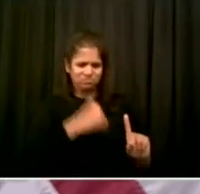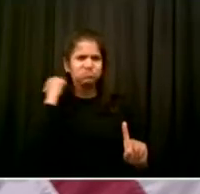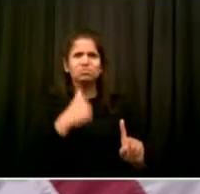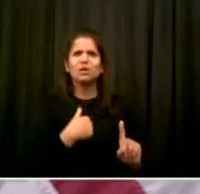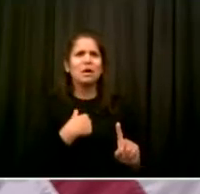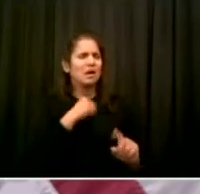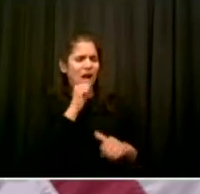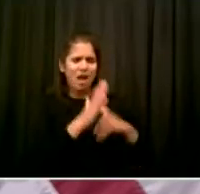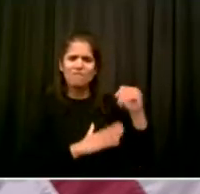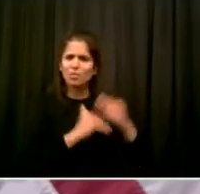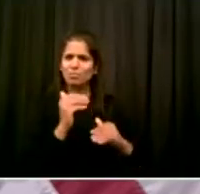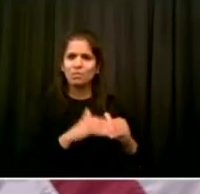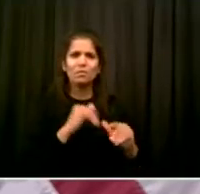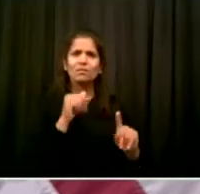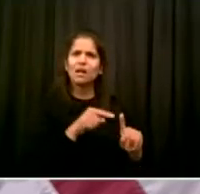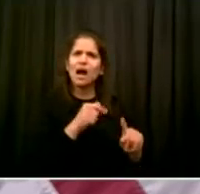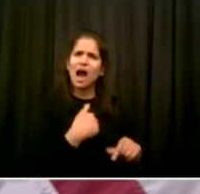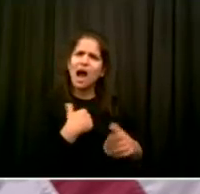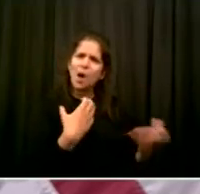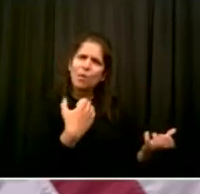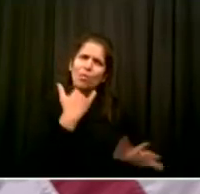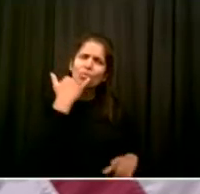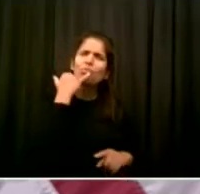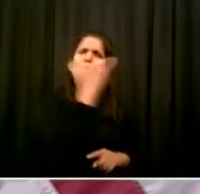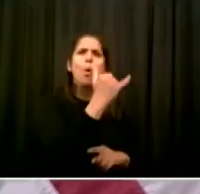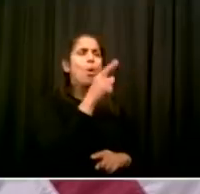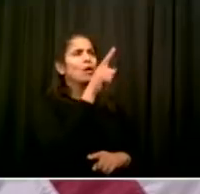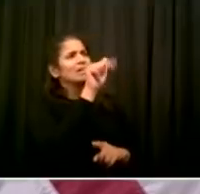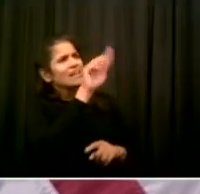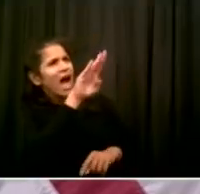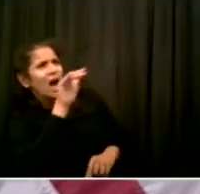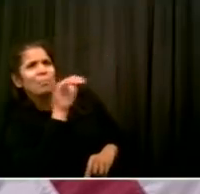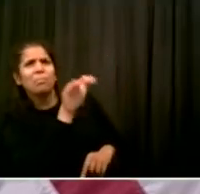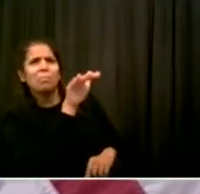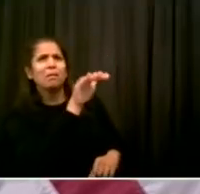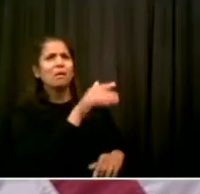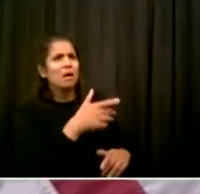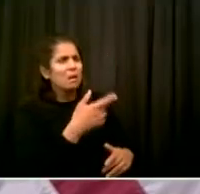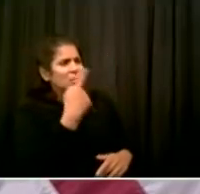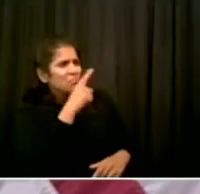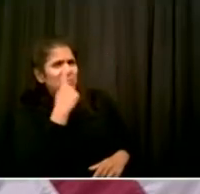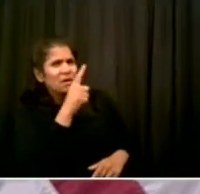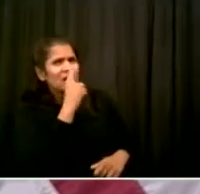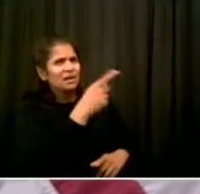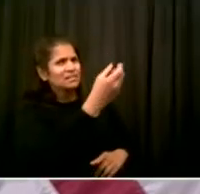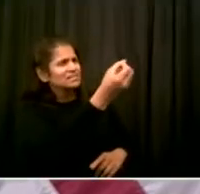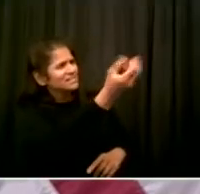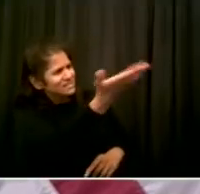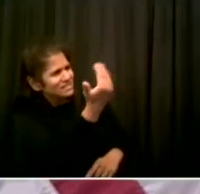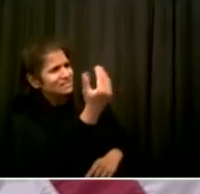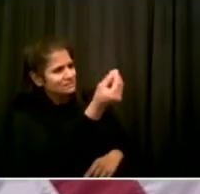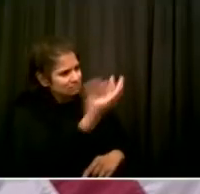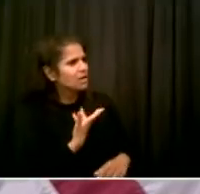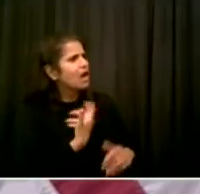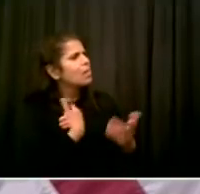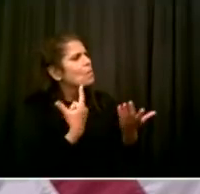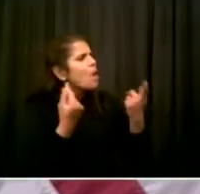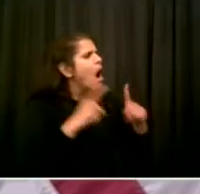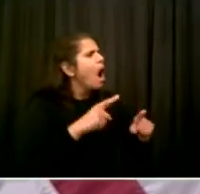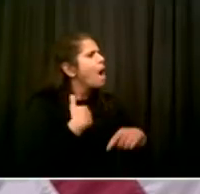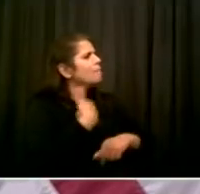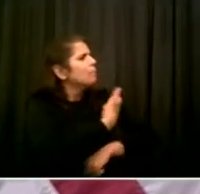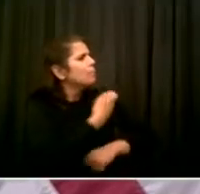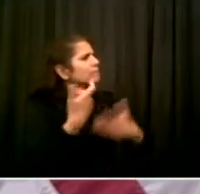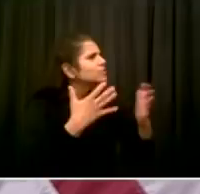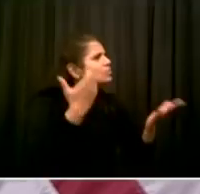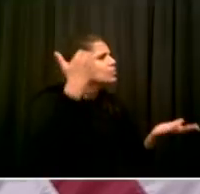agreement. What is going on? You said you go in, get tested, and get test results. How do I get my test results? Who is